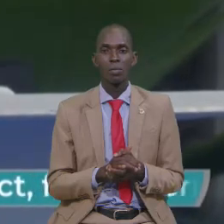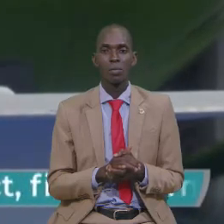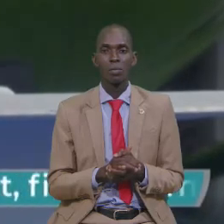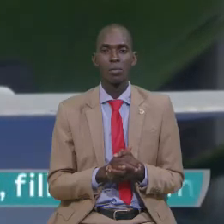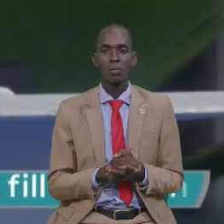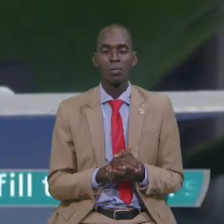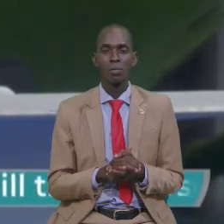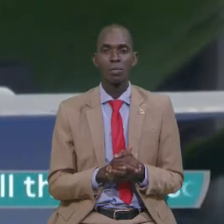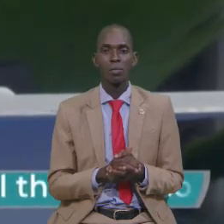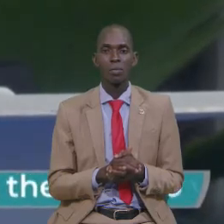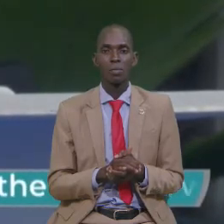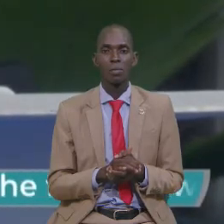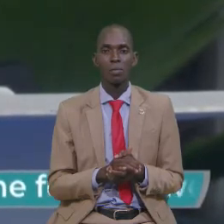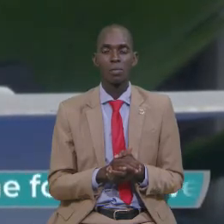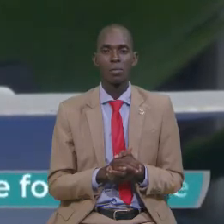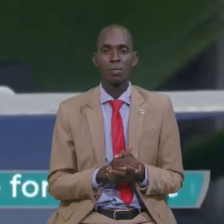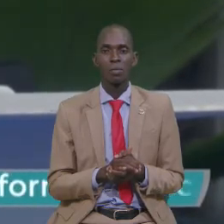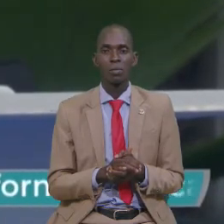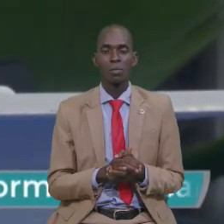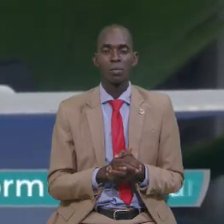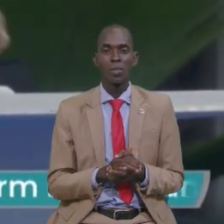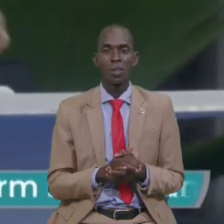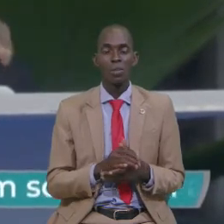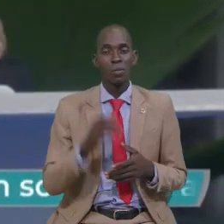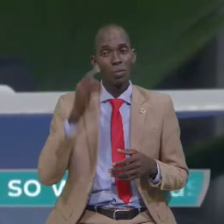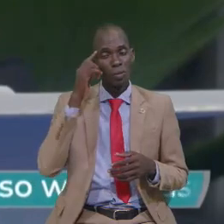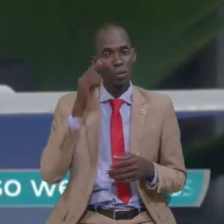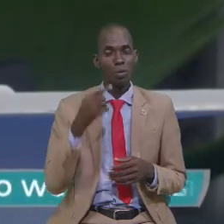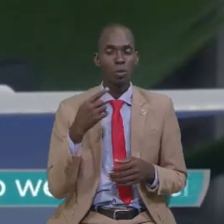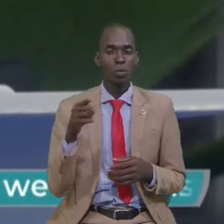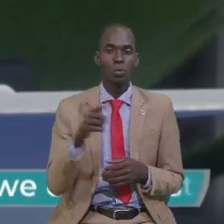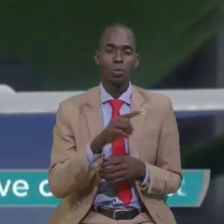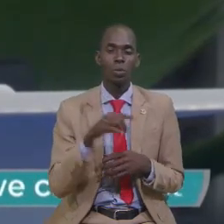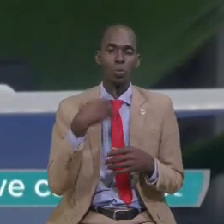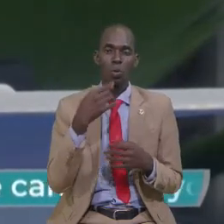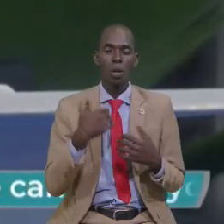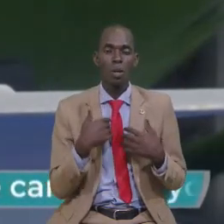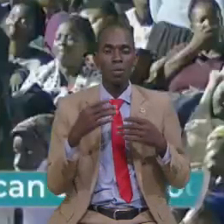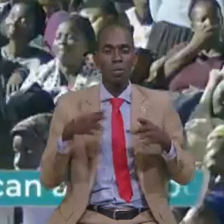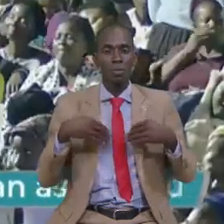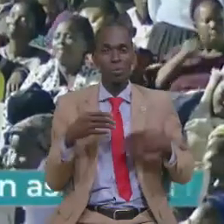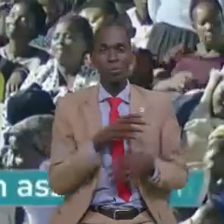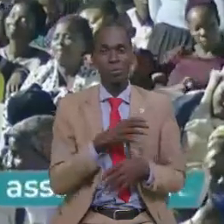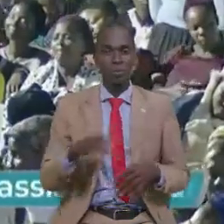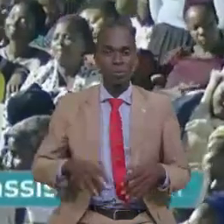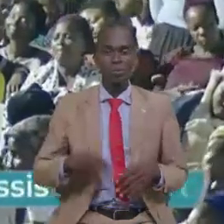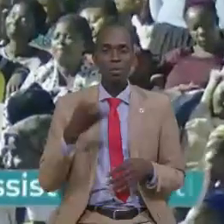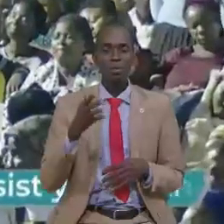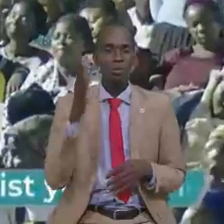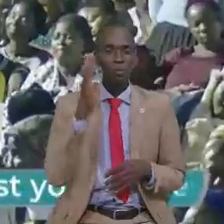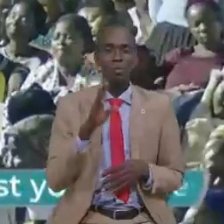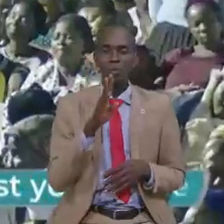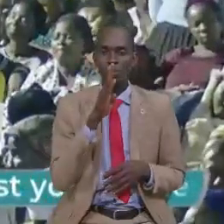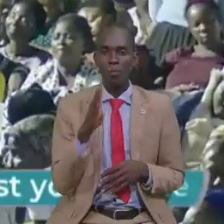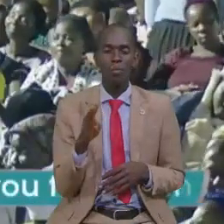and for those who are who have given their lives to Christ there will be a special online banquet for